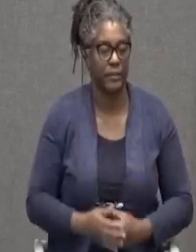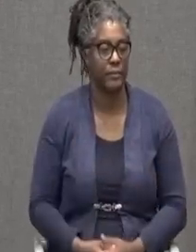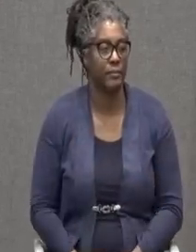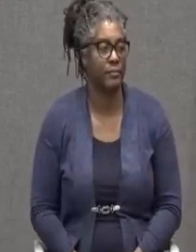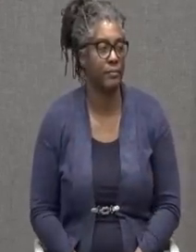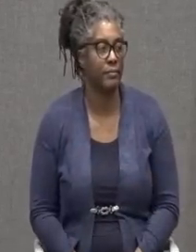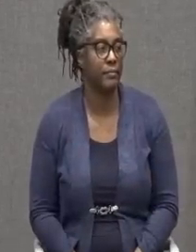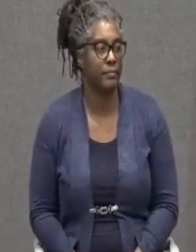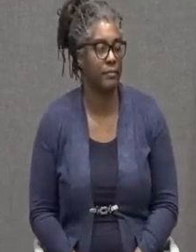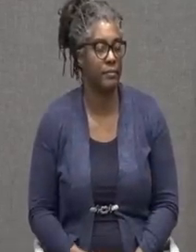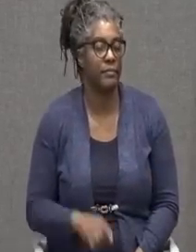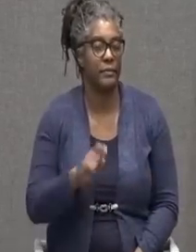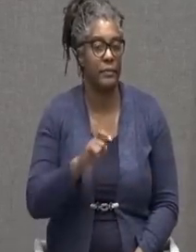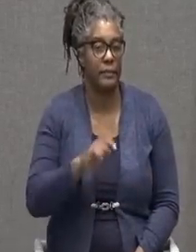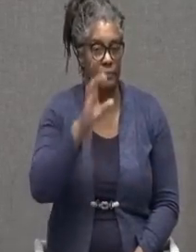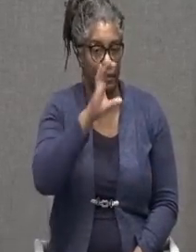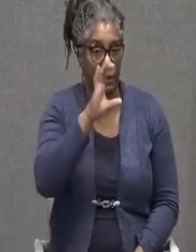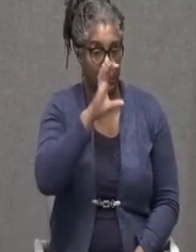I'm gonna have to look.